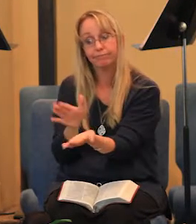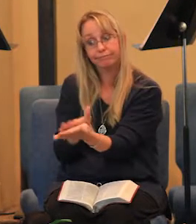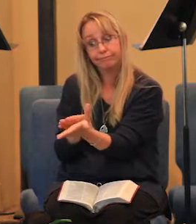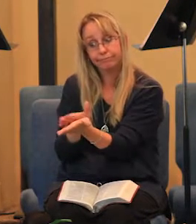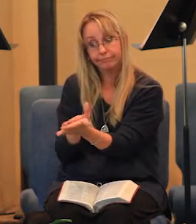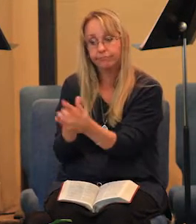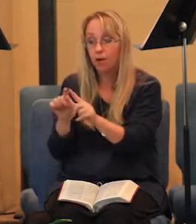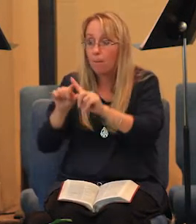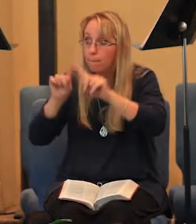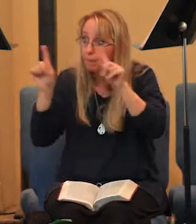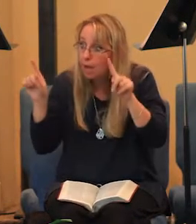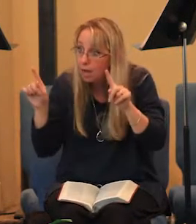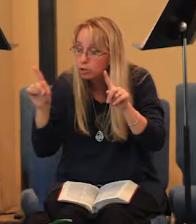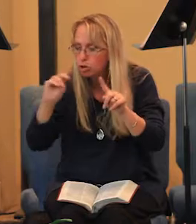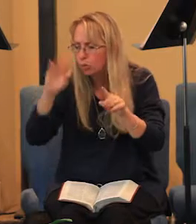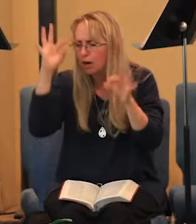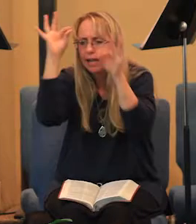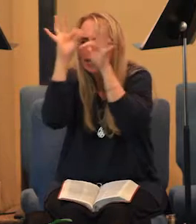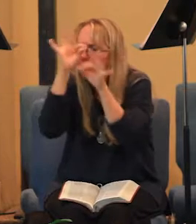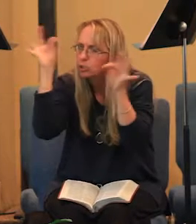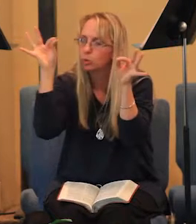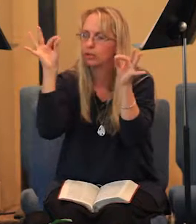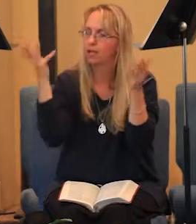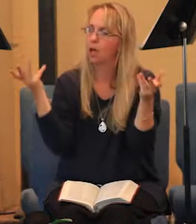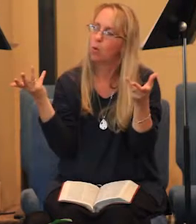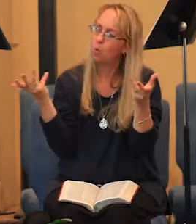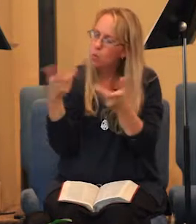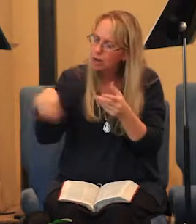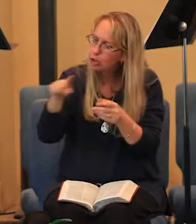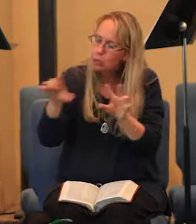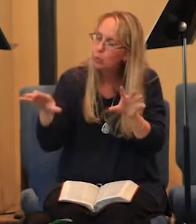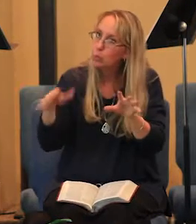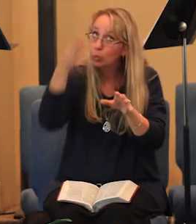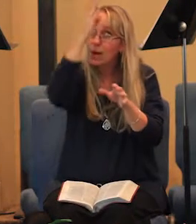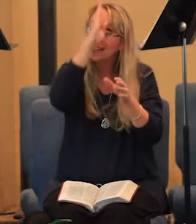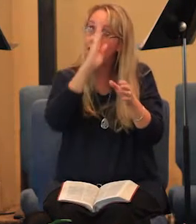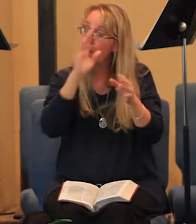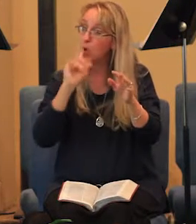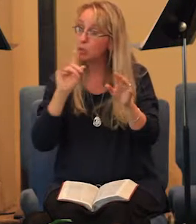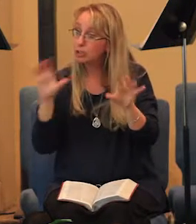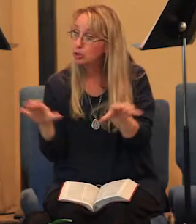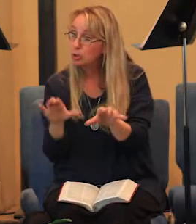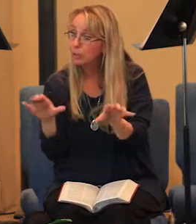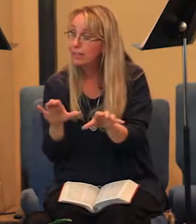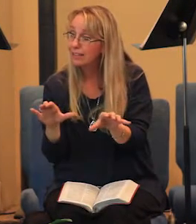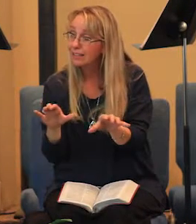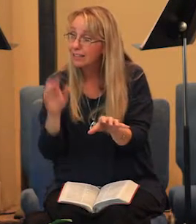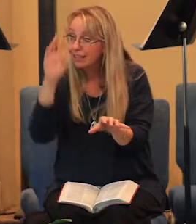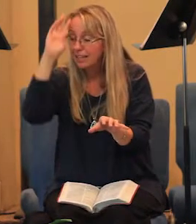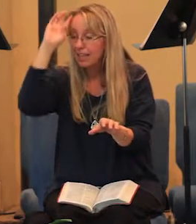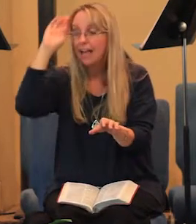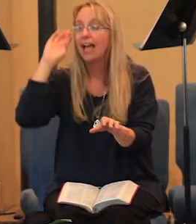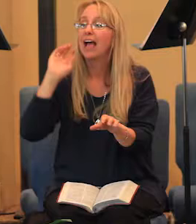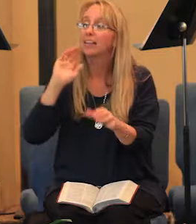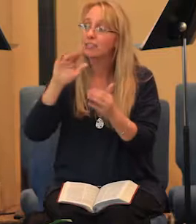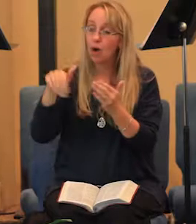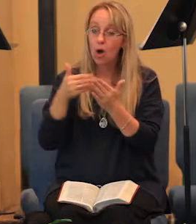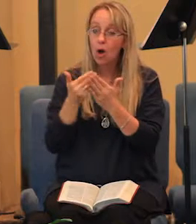say, but you were ignorant in what God was doing, and it's what you, your forefathers, Abraham, Isaac,